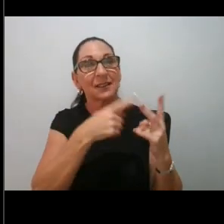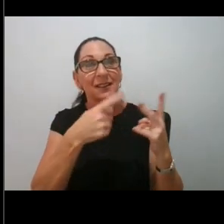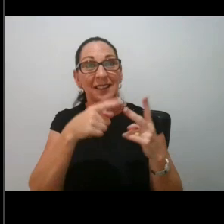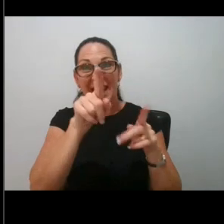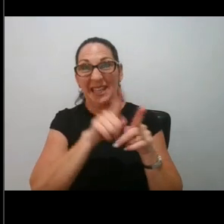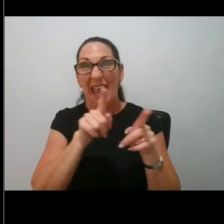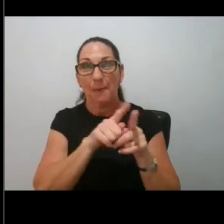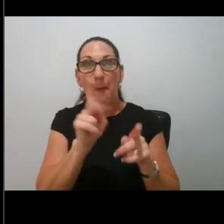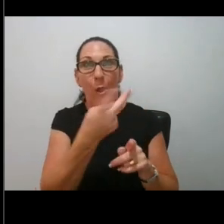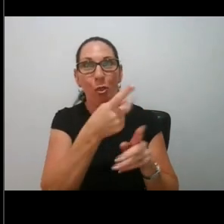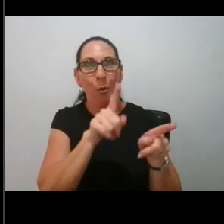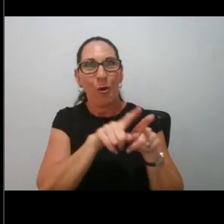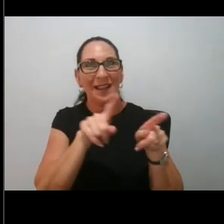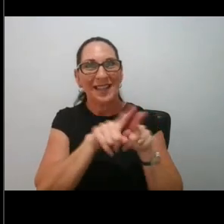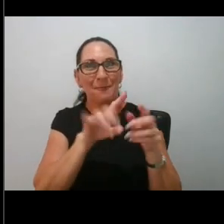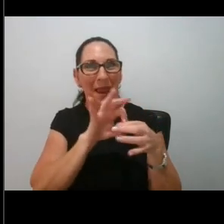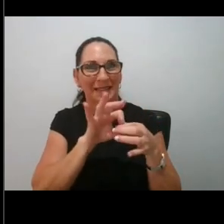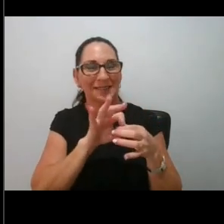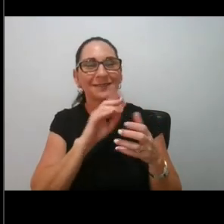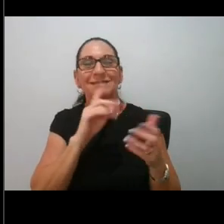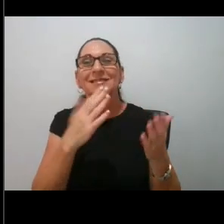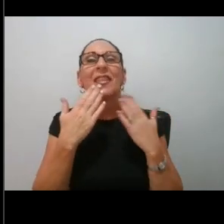branch. Thank you both again and welcome.